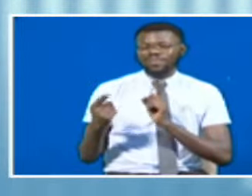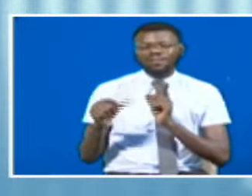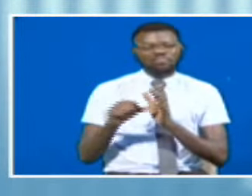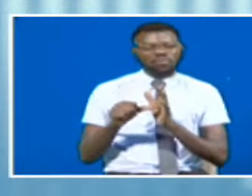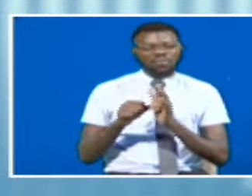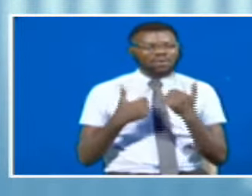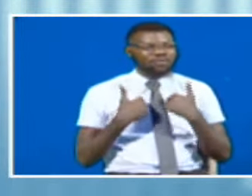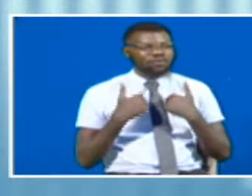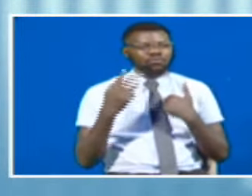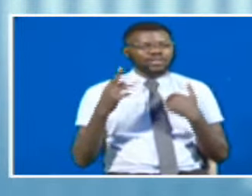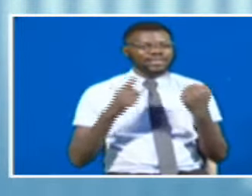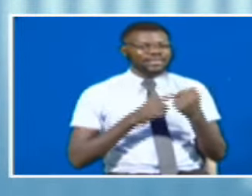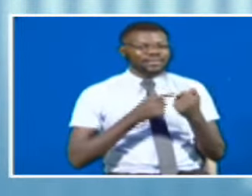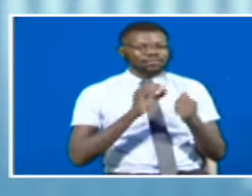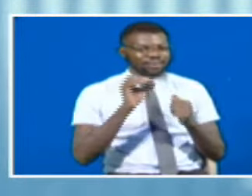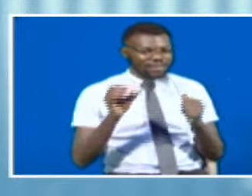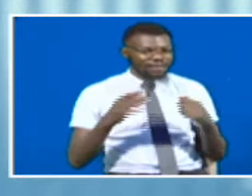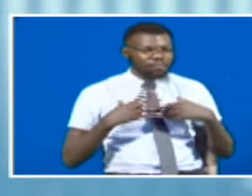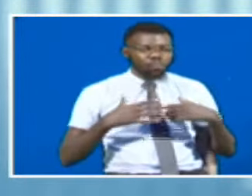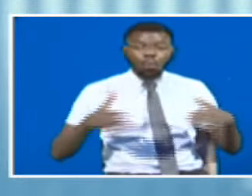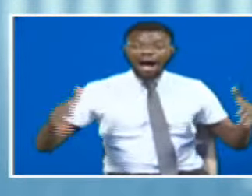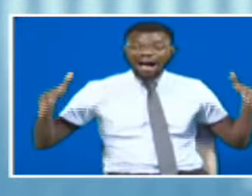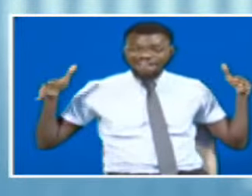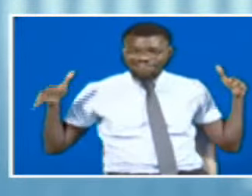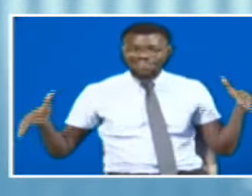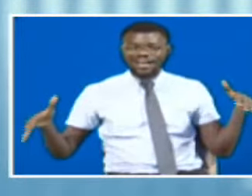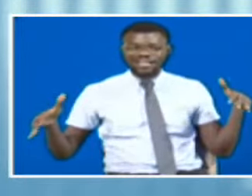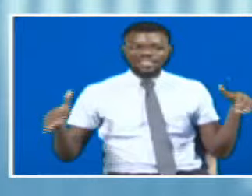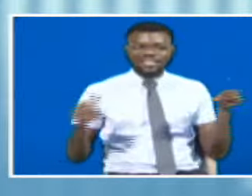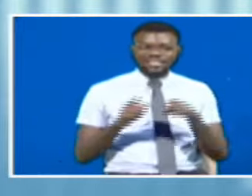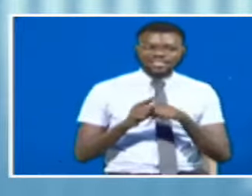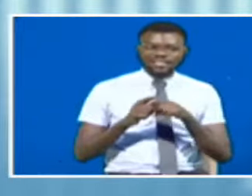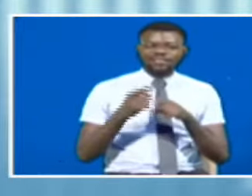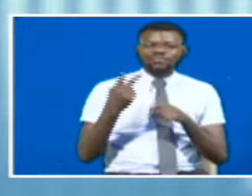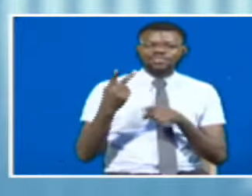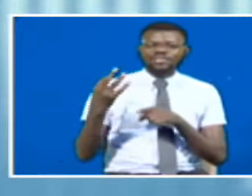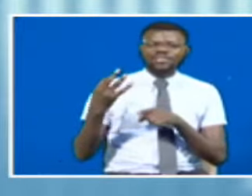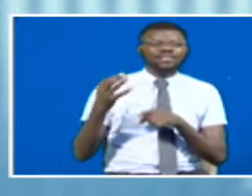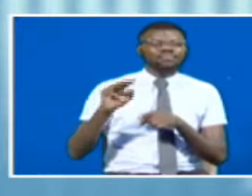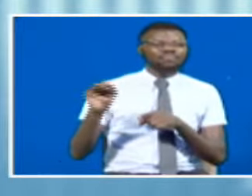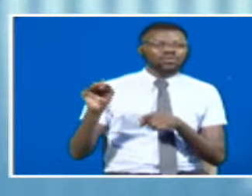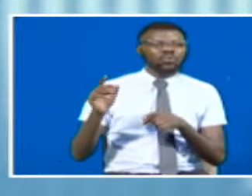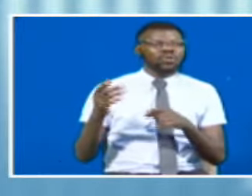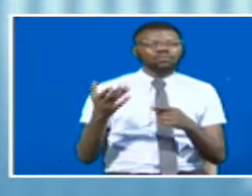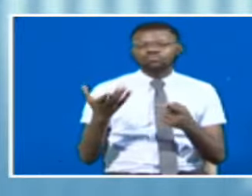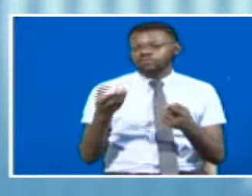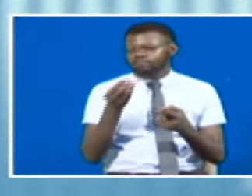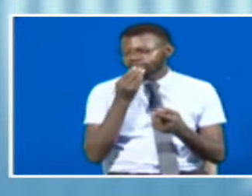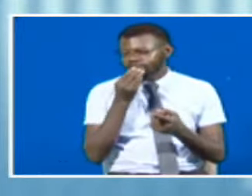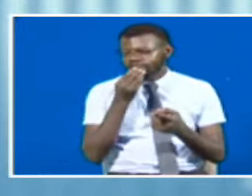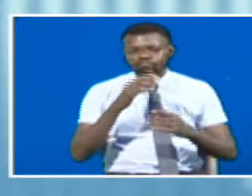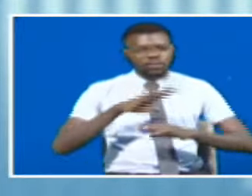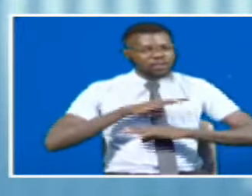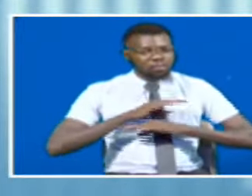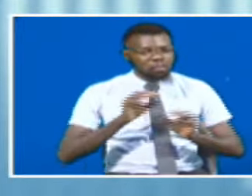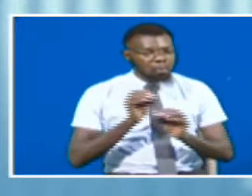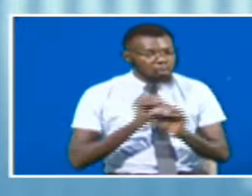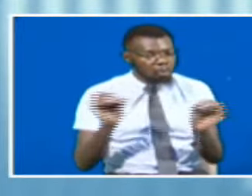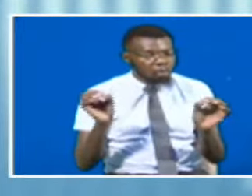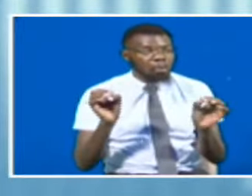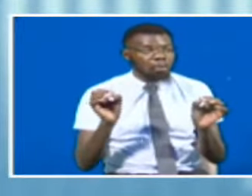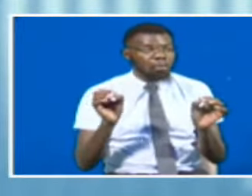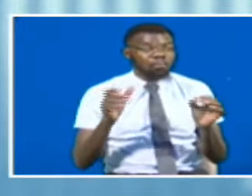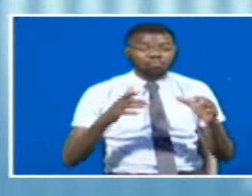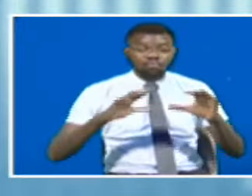overall population is overweight, while 23 million face food insecurity and undernourishment. With this,